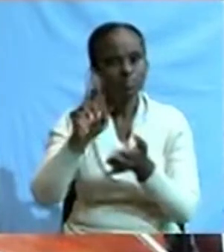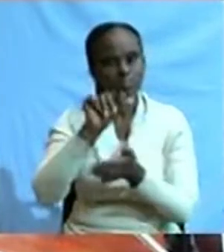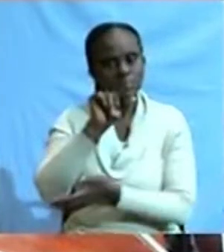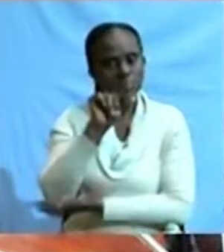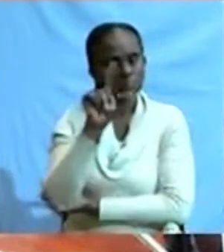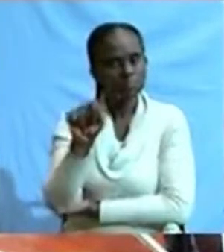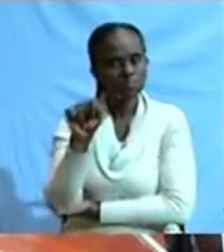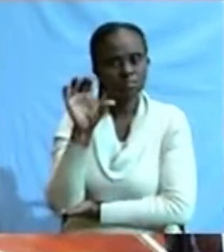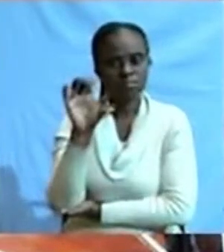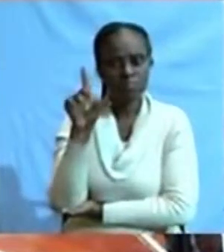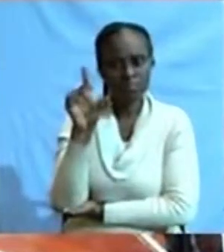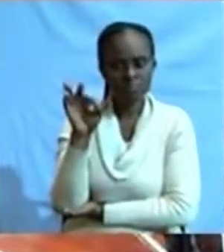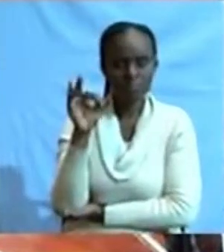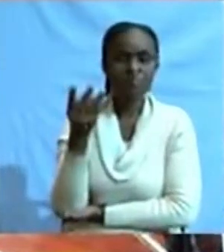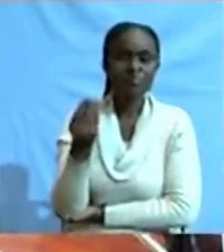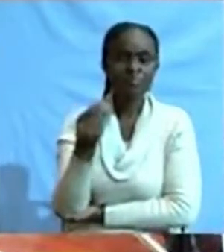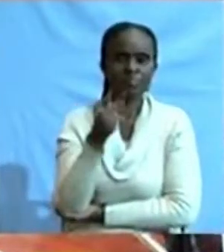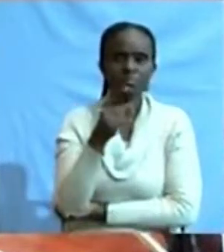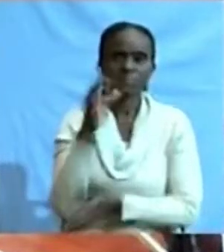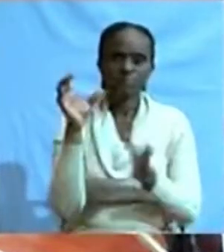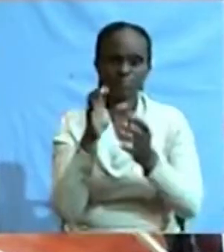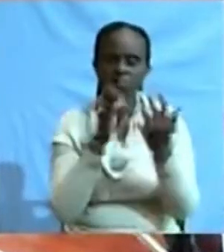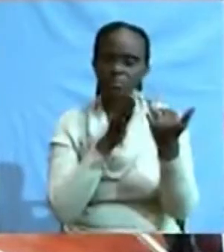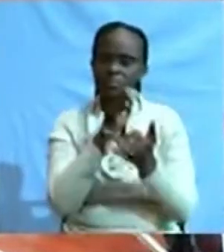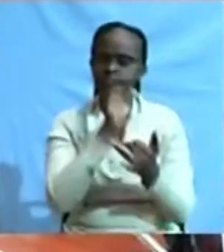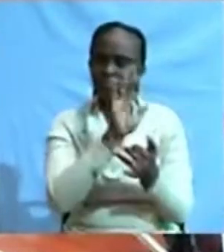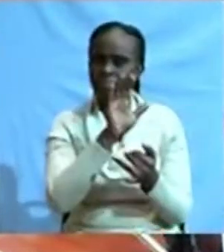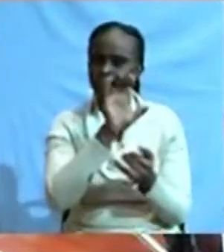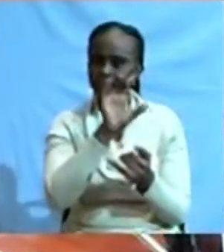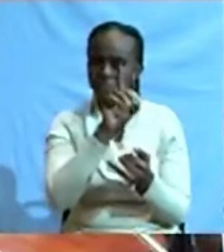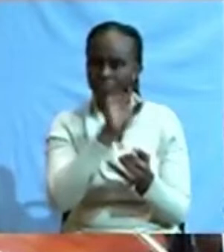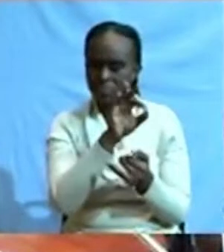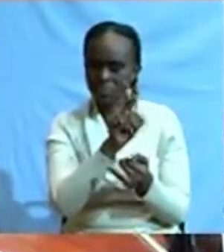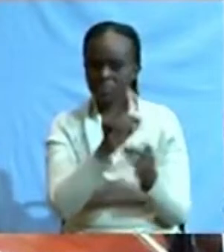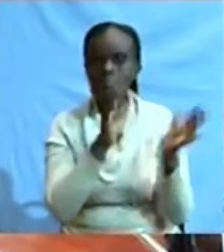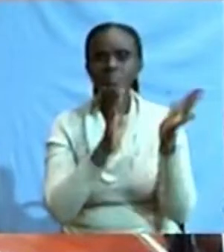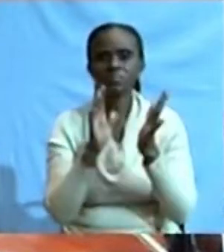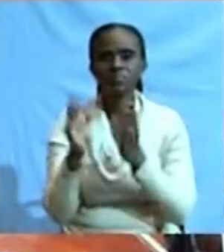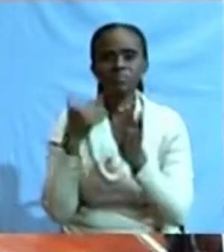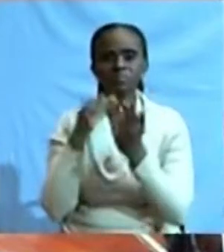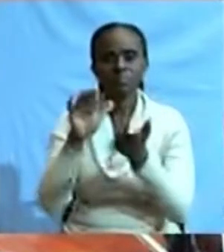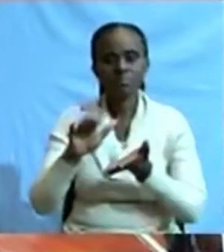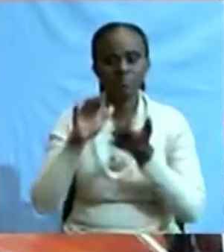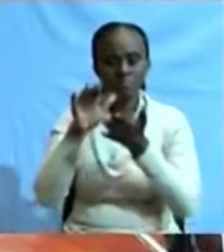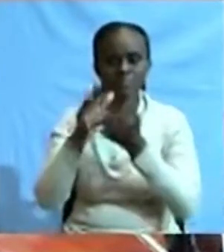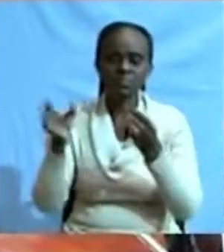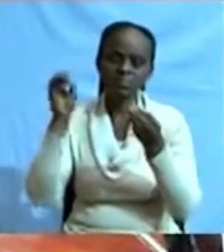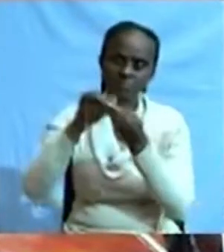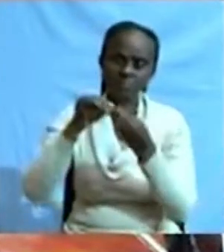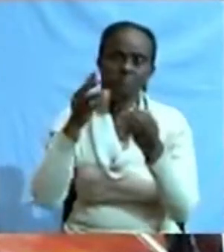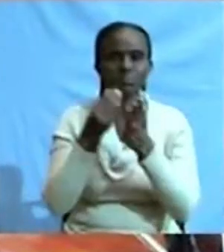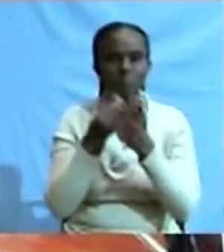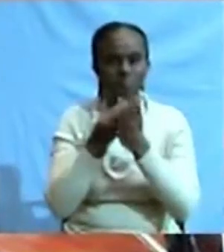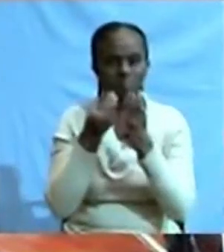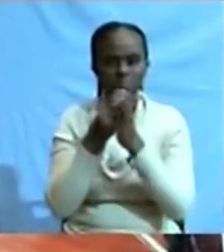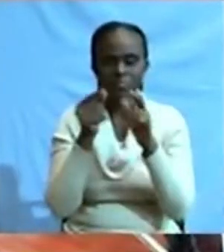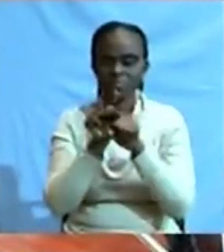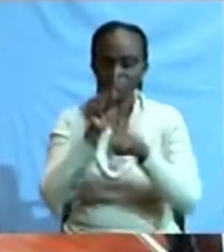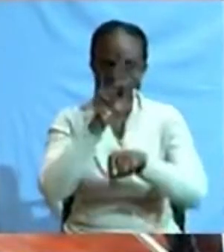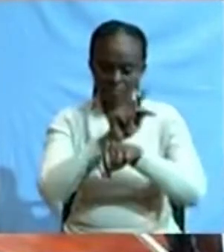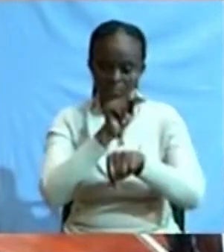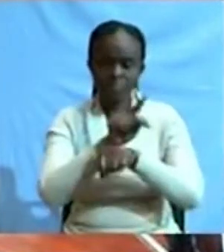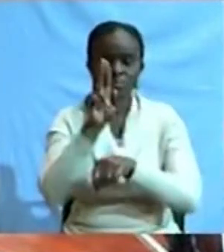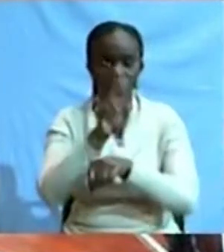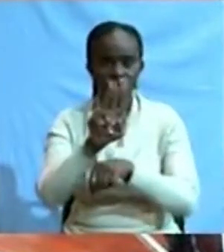CDF allocation, the council through the CDFC had planned to allocate additional funding to the project